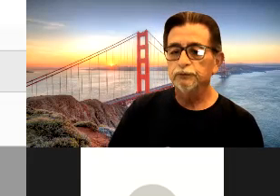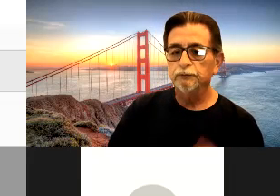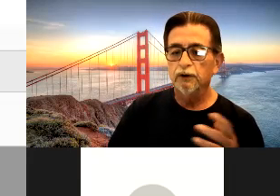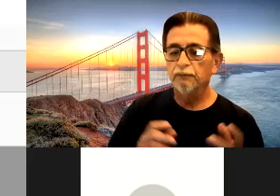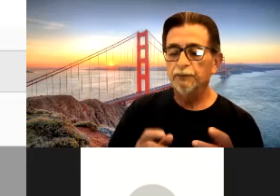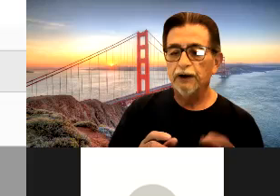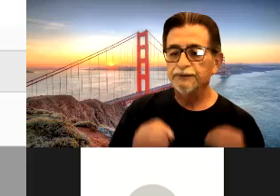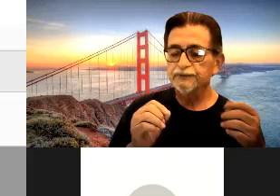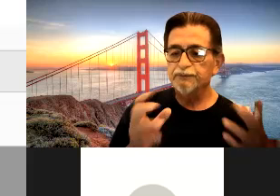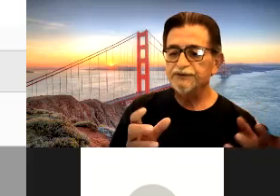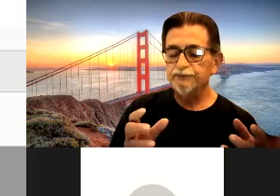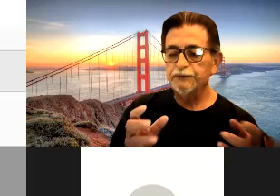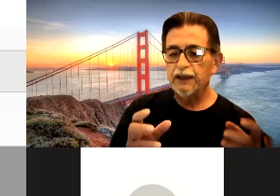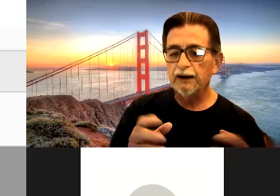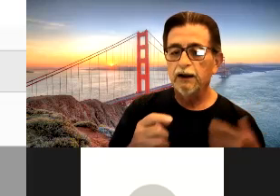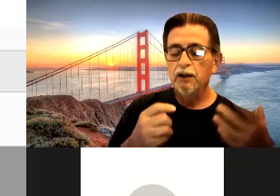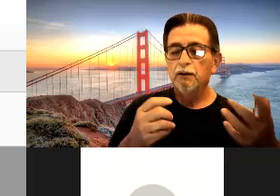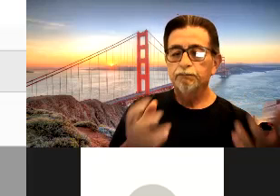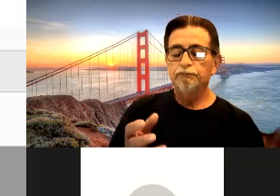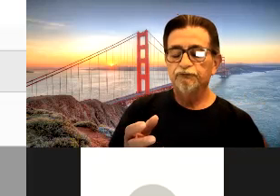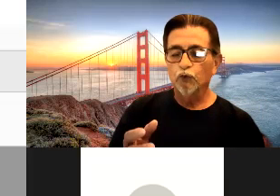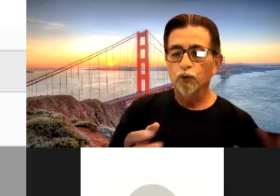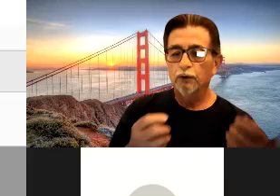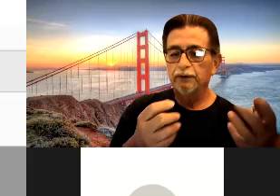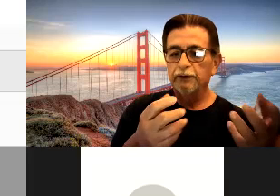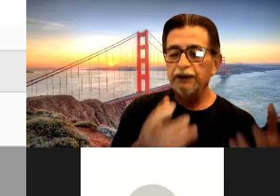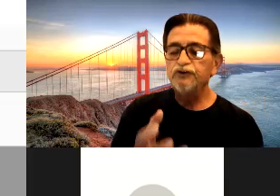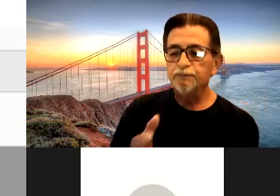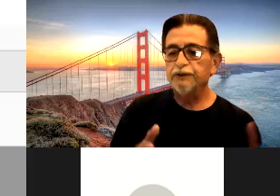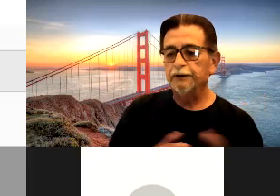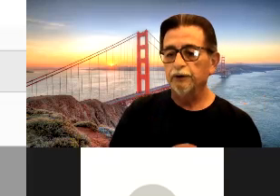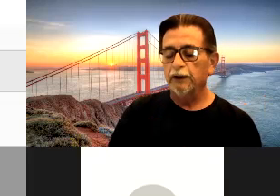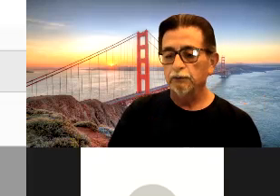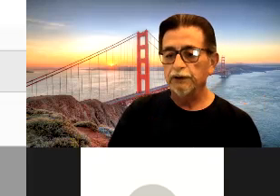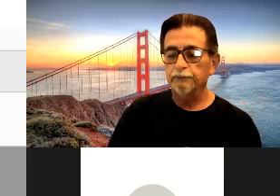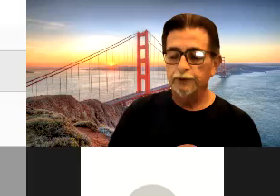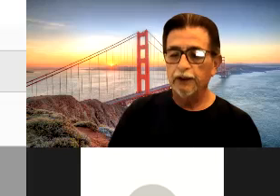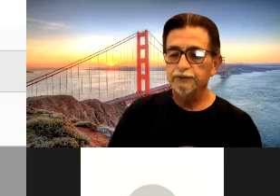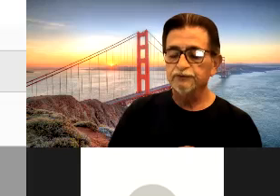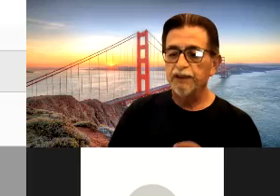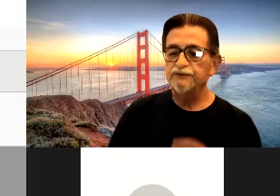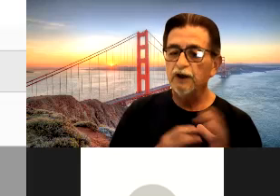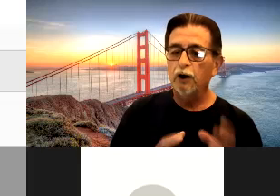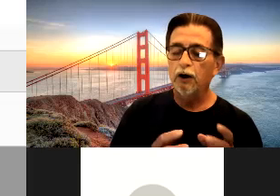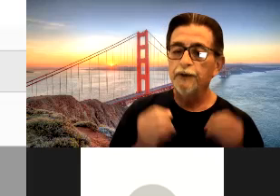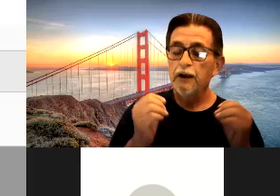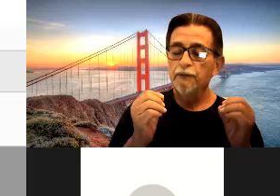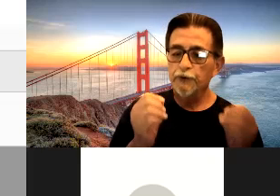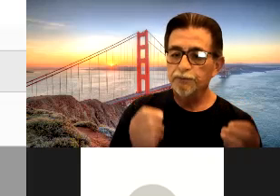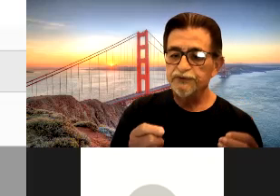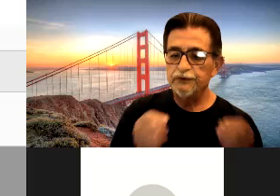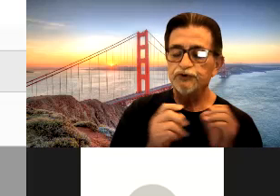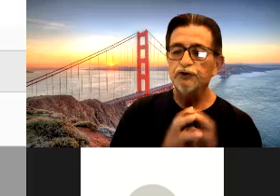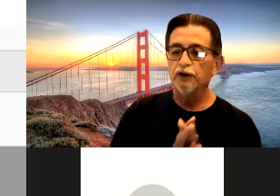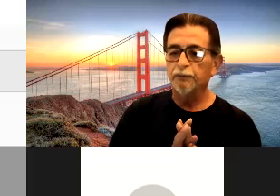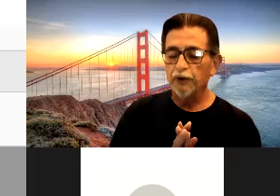to memorize specific data for each particular element, okay? Just based on